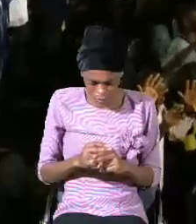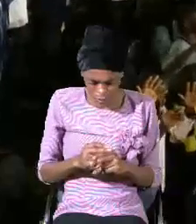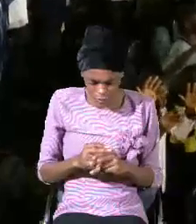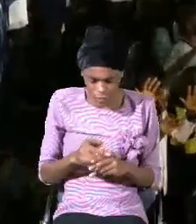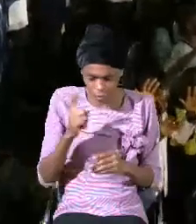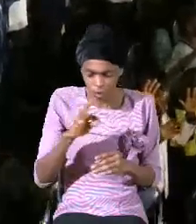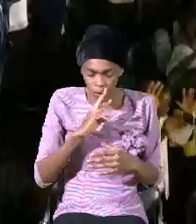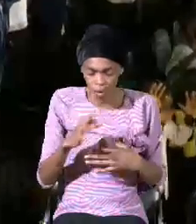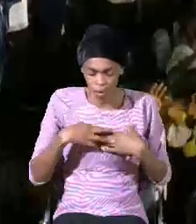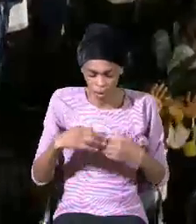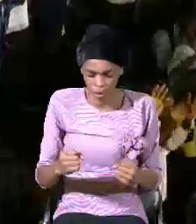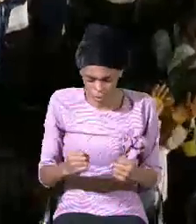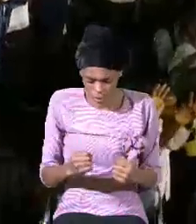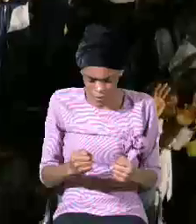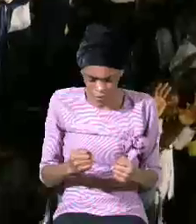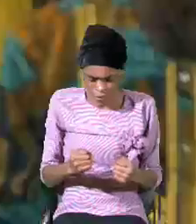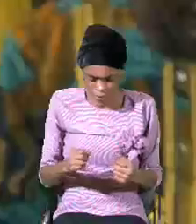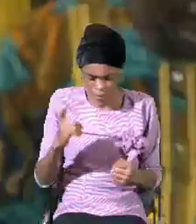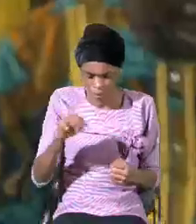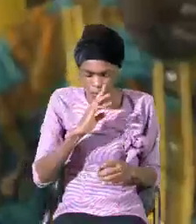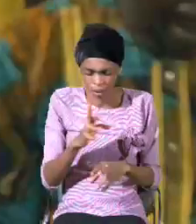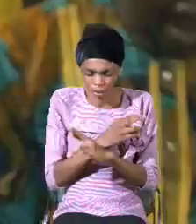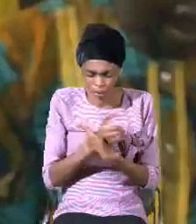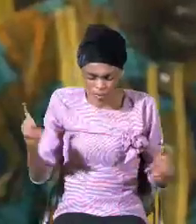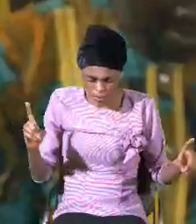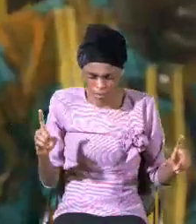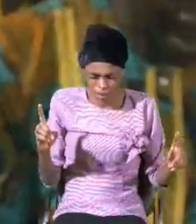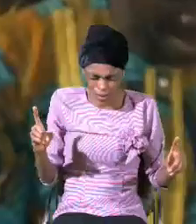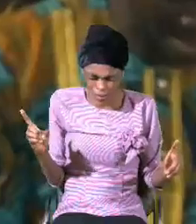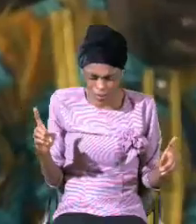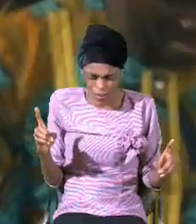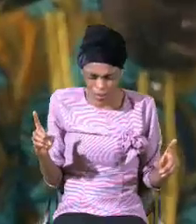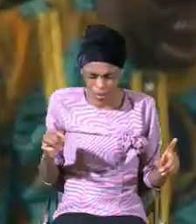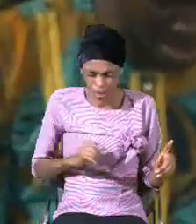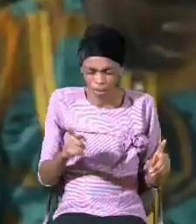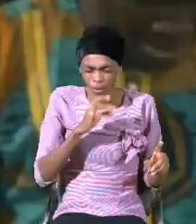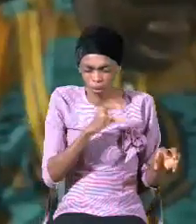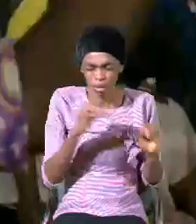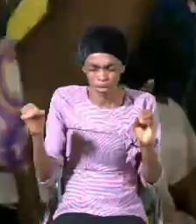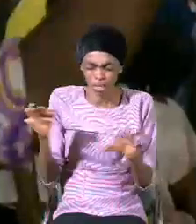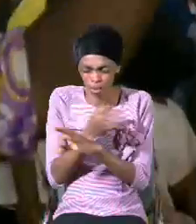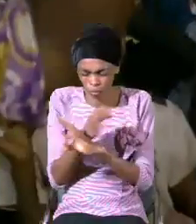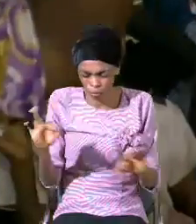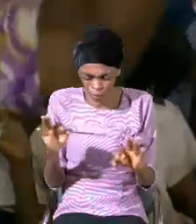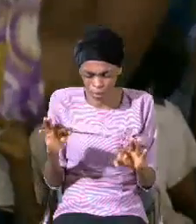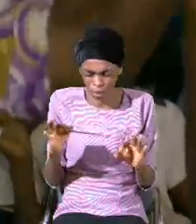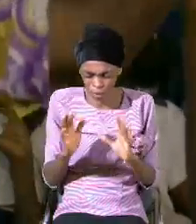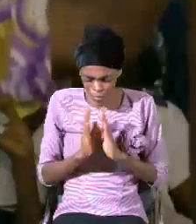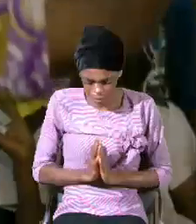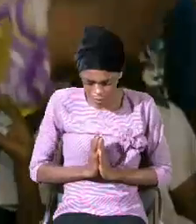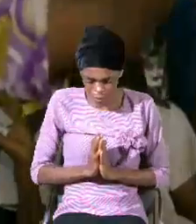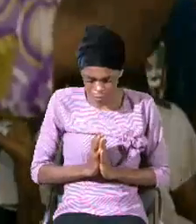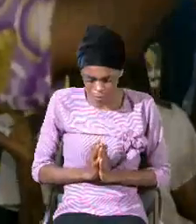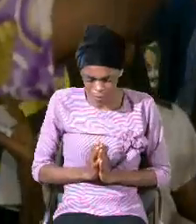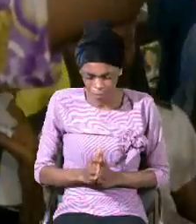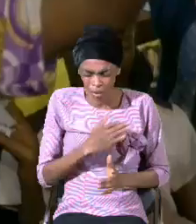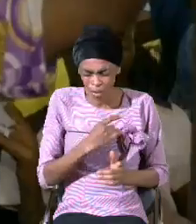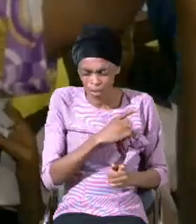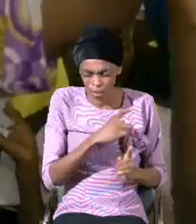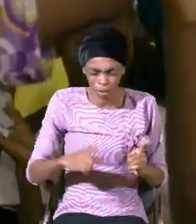healed. You are delivered. You are set free. The Lord